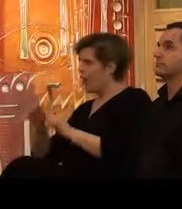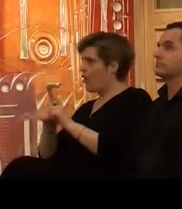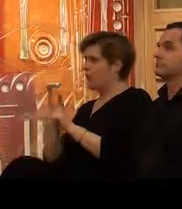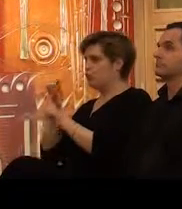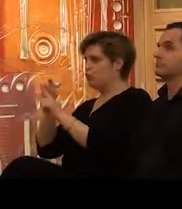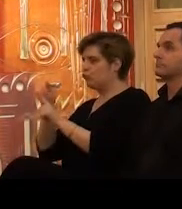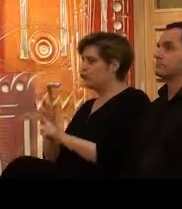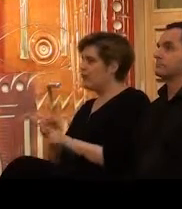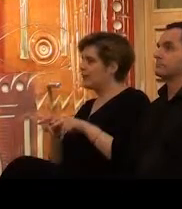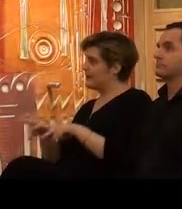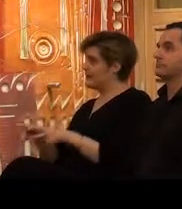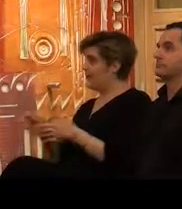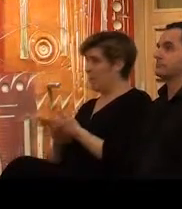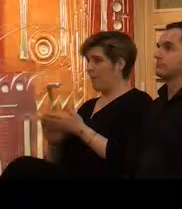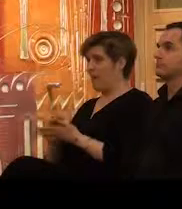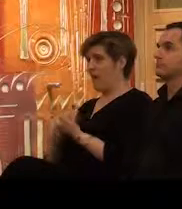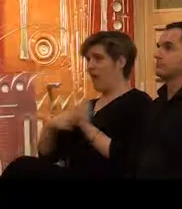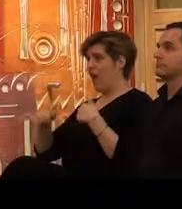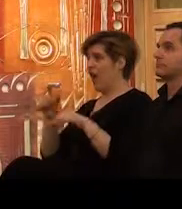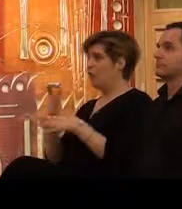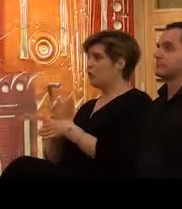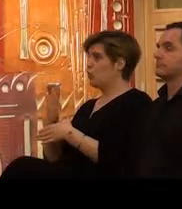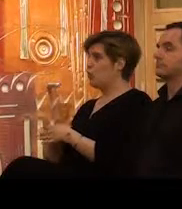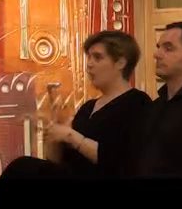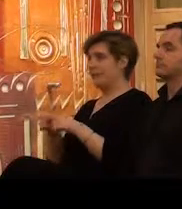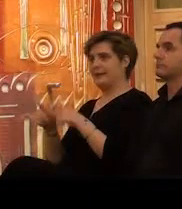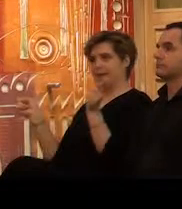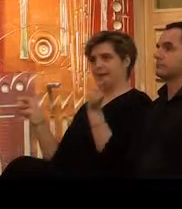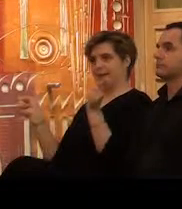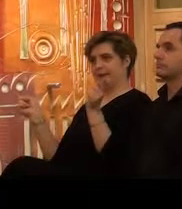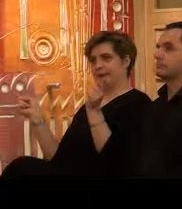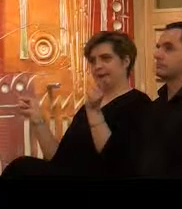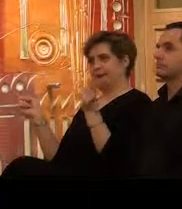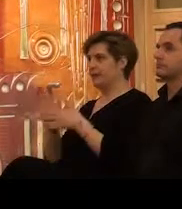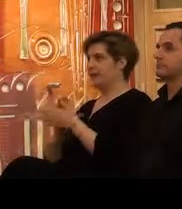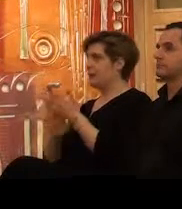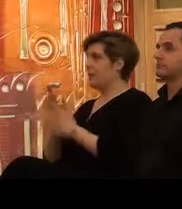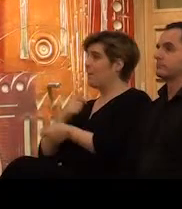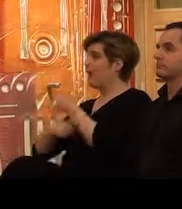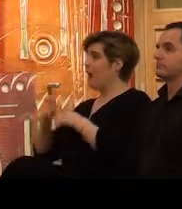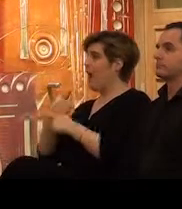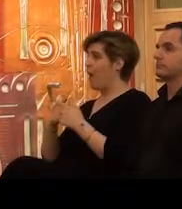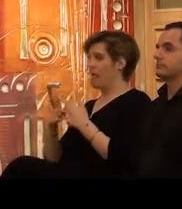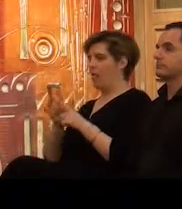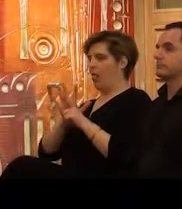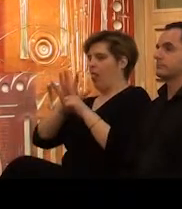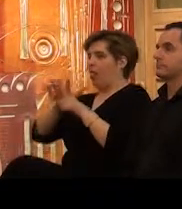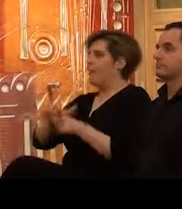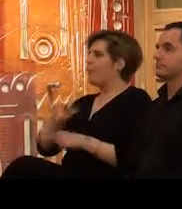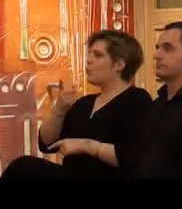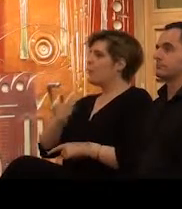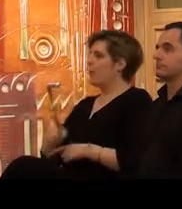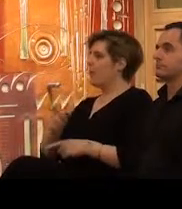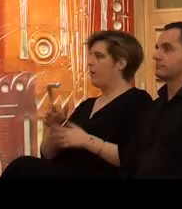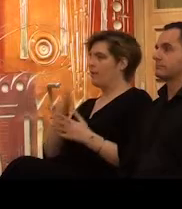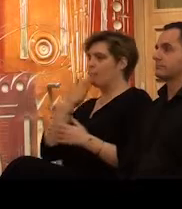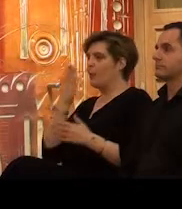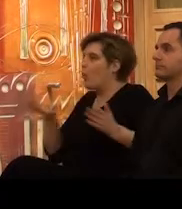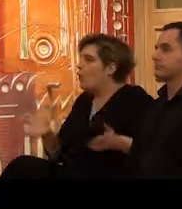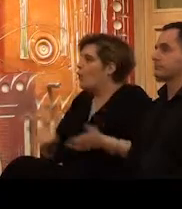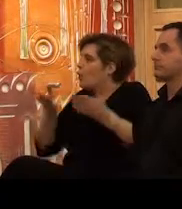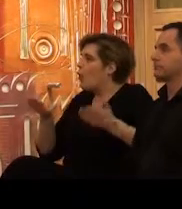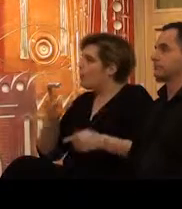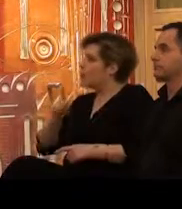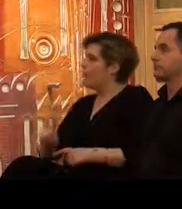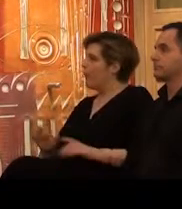job. It's one of pushing people rather than enabling them. My sense as a head teacher,